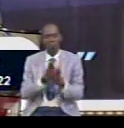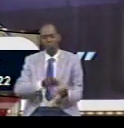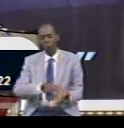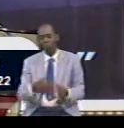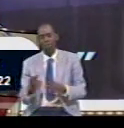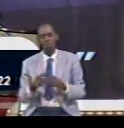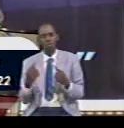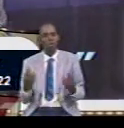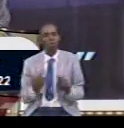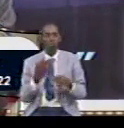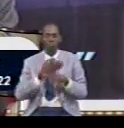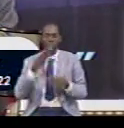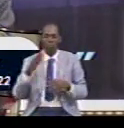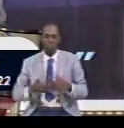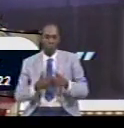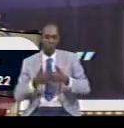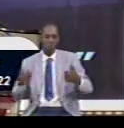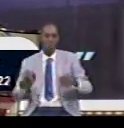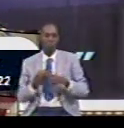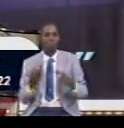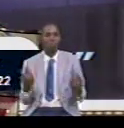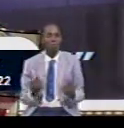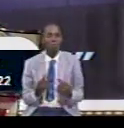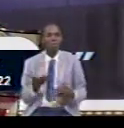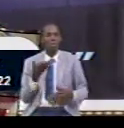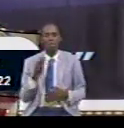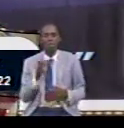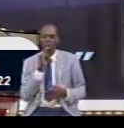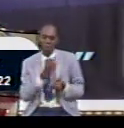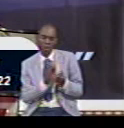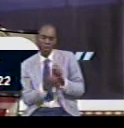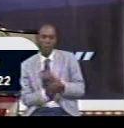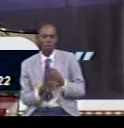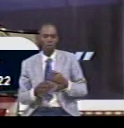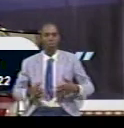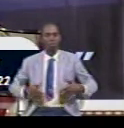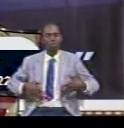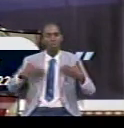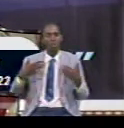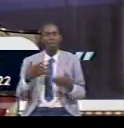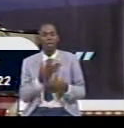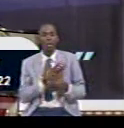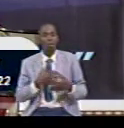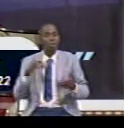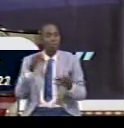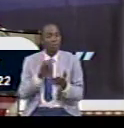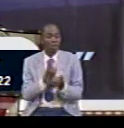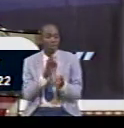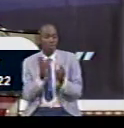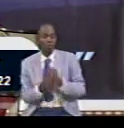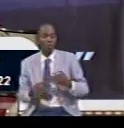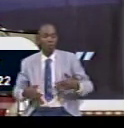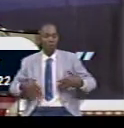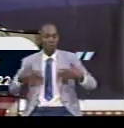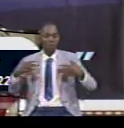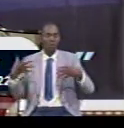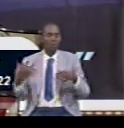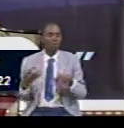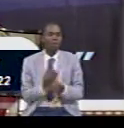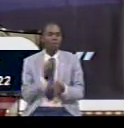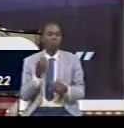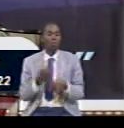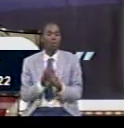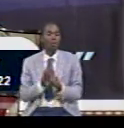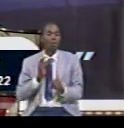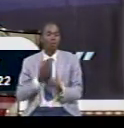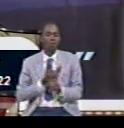separated from sin. We come to the Lord and there's a change of life. There's a transformation. And that transformation makes us righteous.